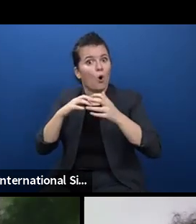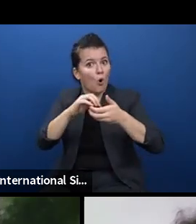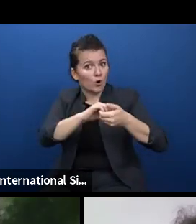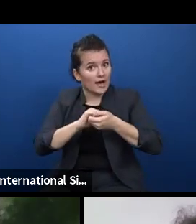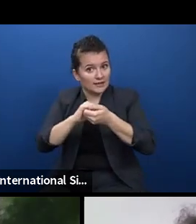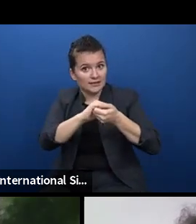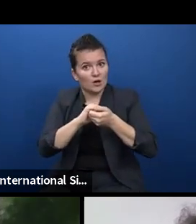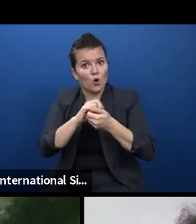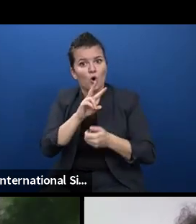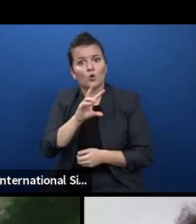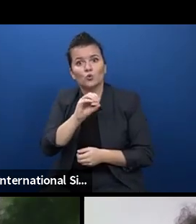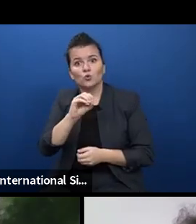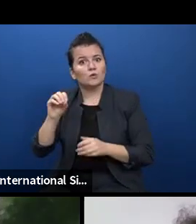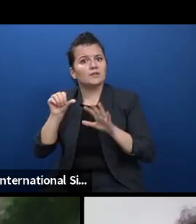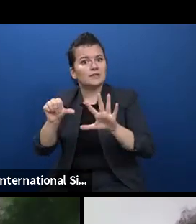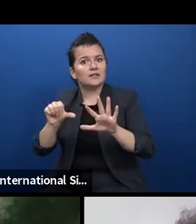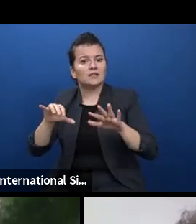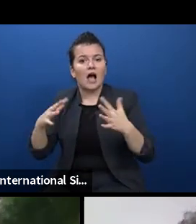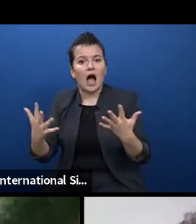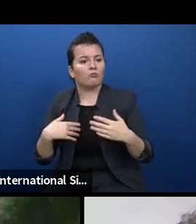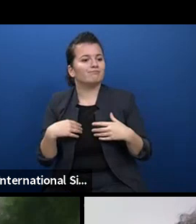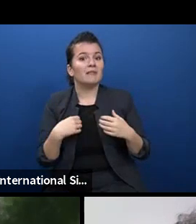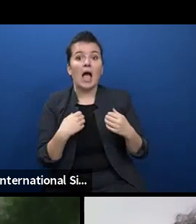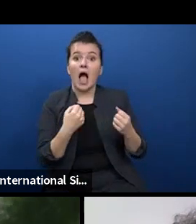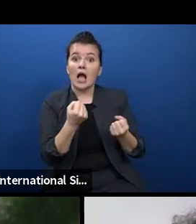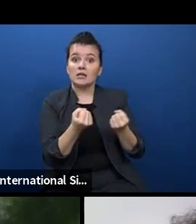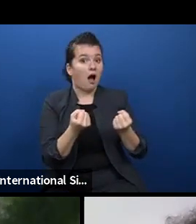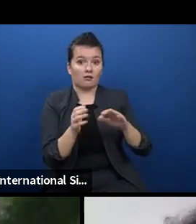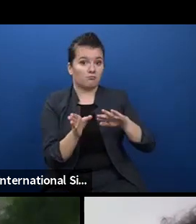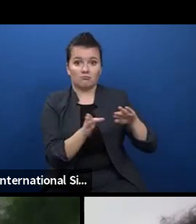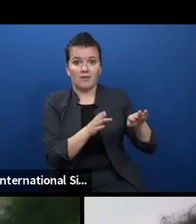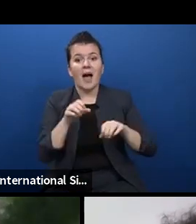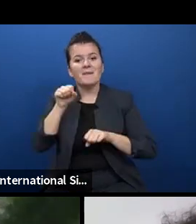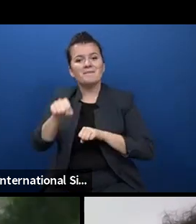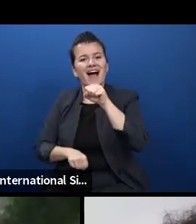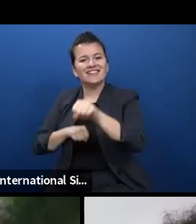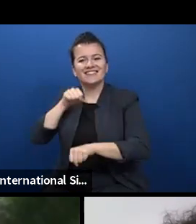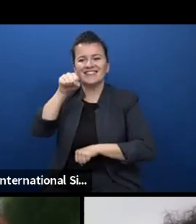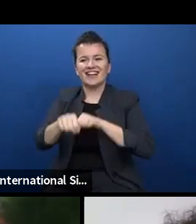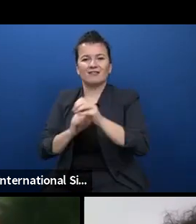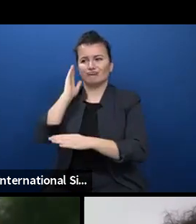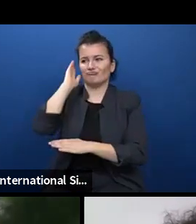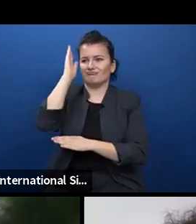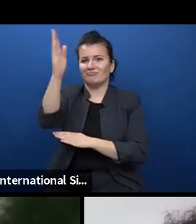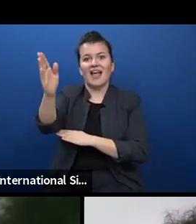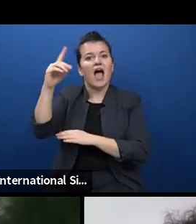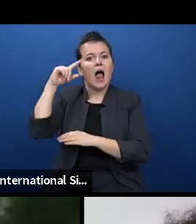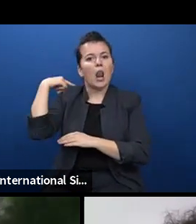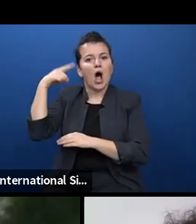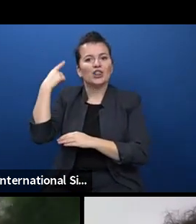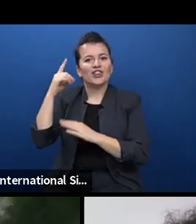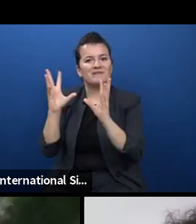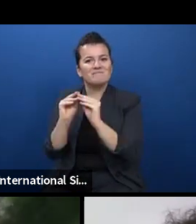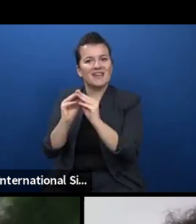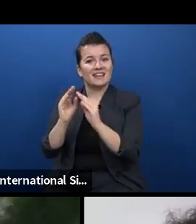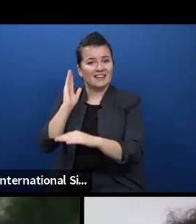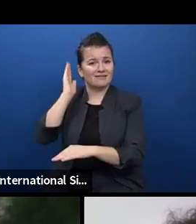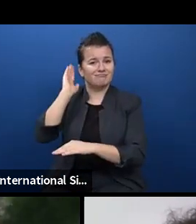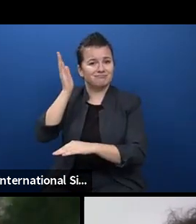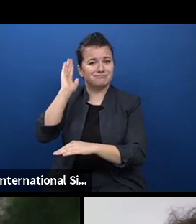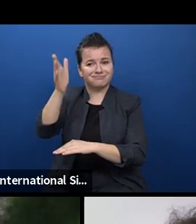riding your bicycle, not your car, by riding your bicycle to a meeting in London. Well, you will have more time